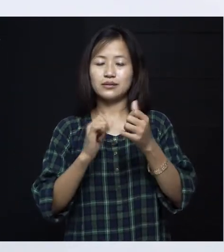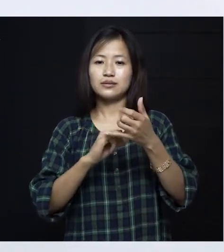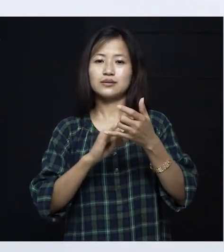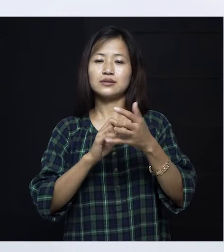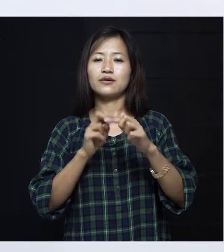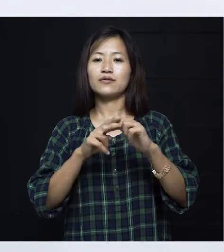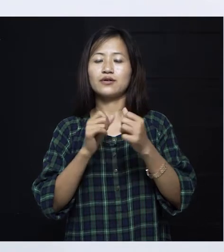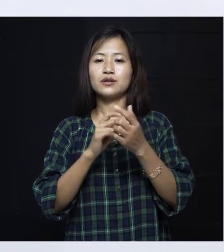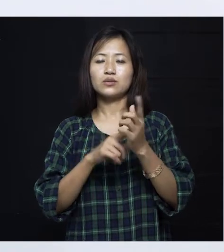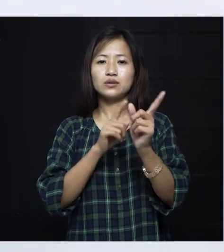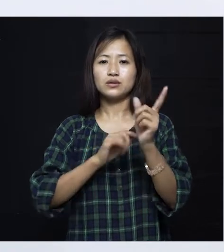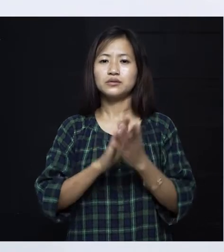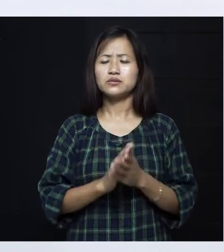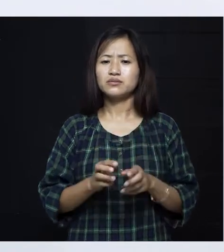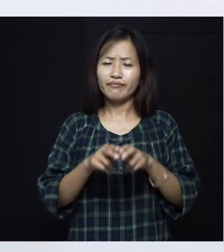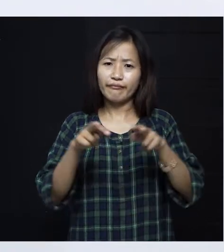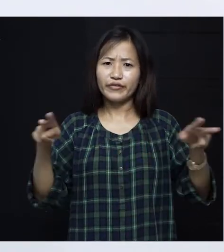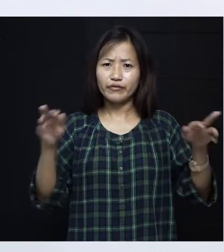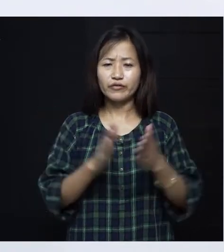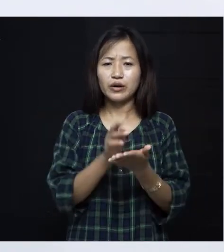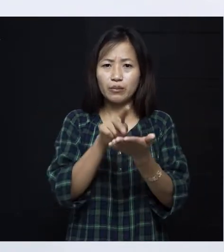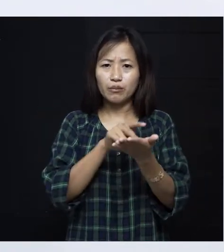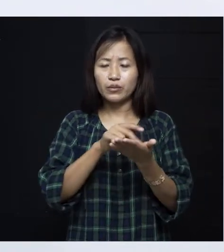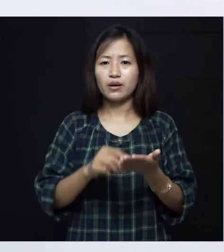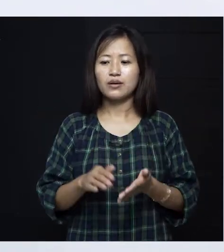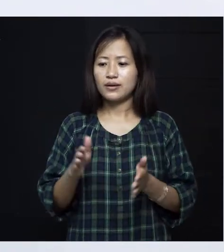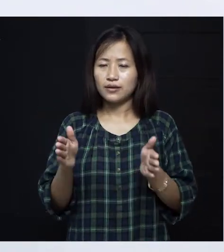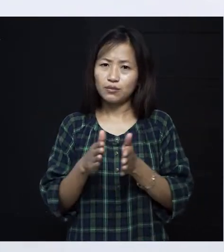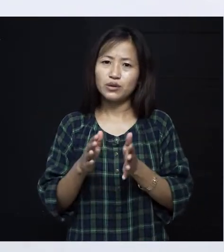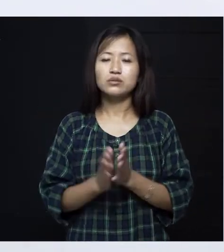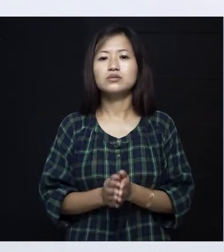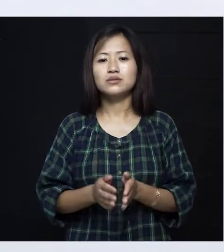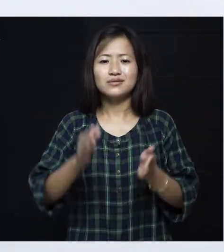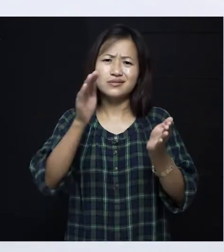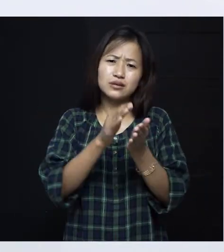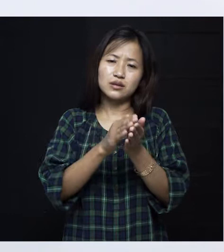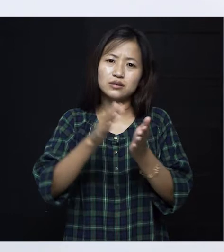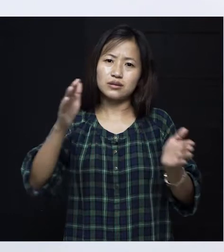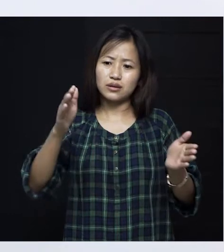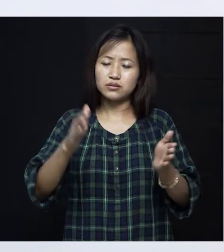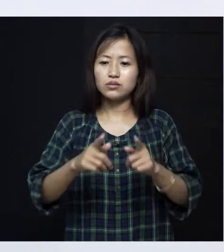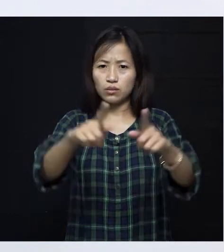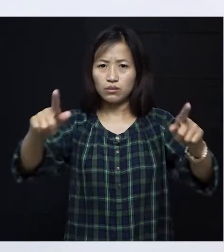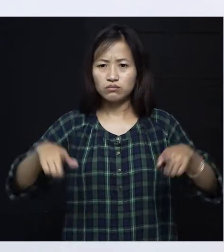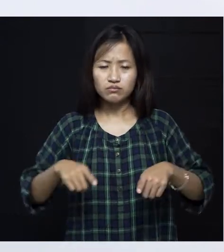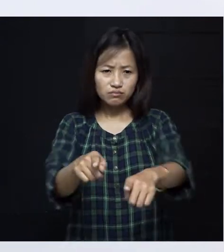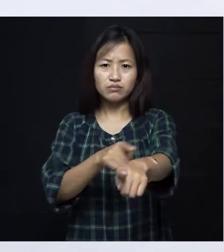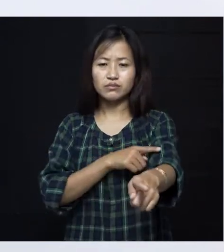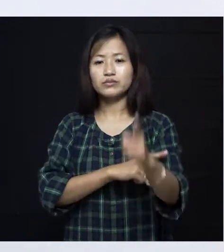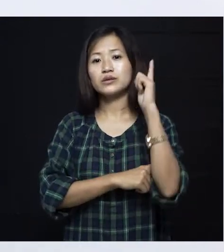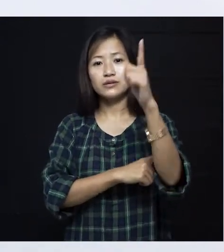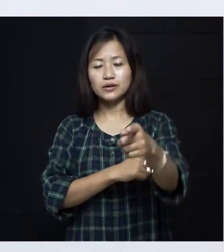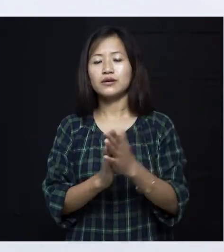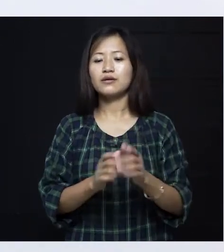been classified into different parts depending on the size, then the land or the area and so on, okay? So first